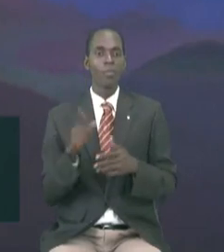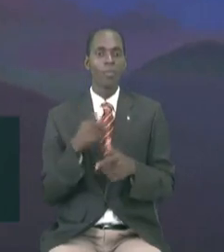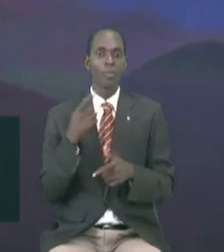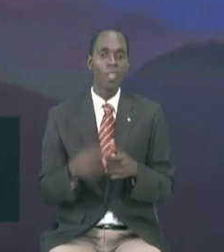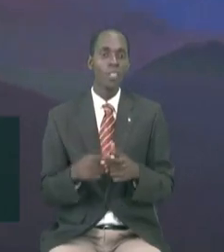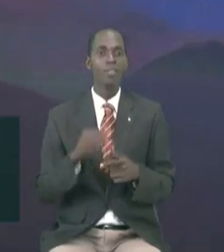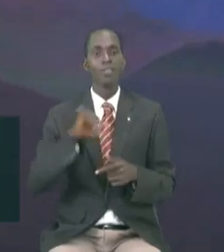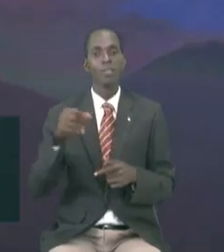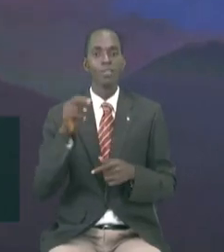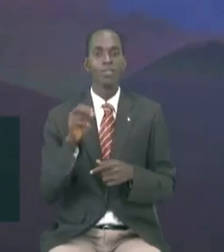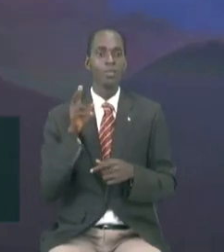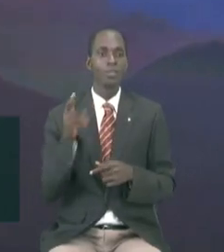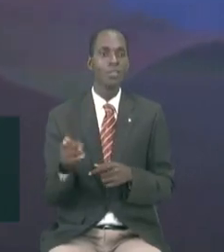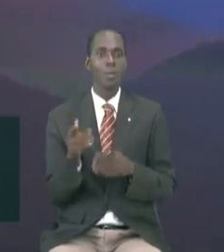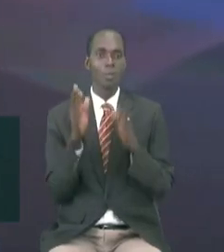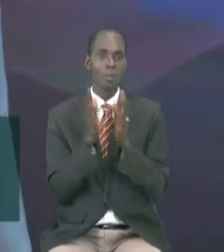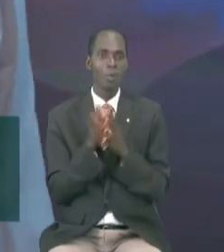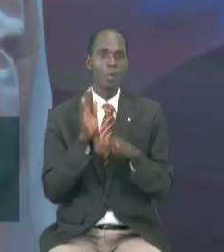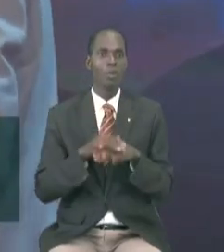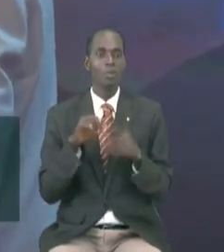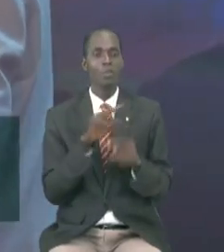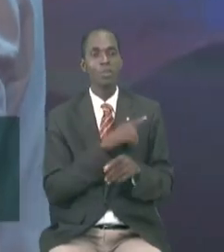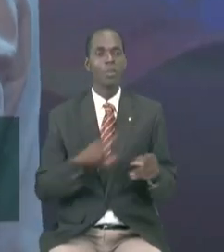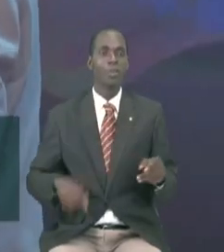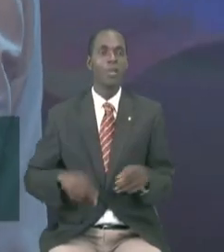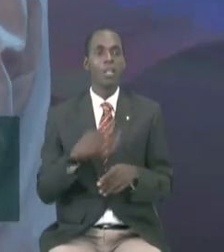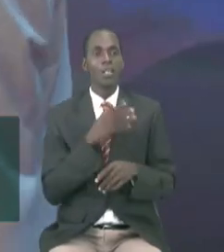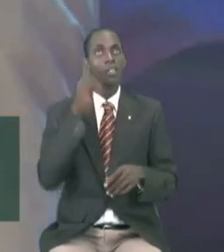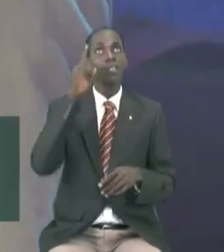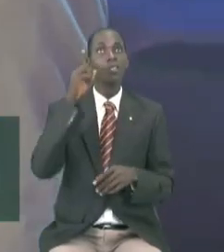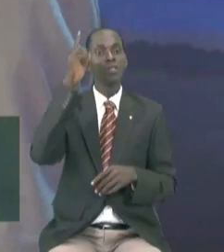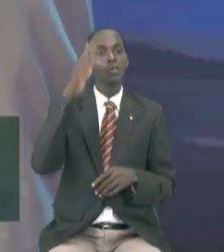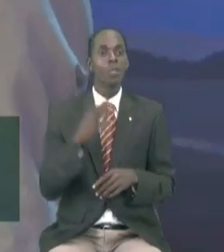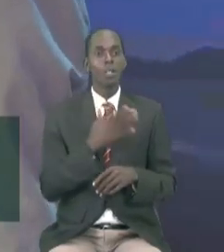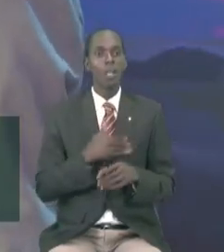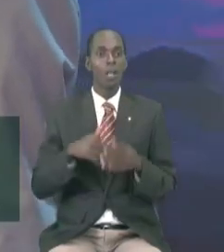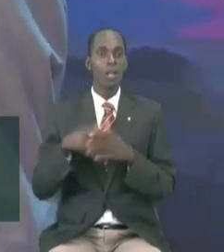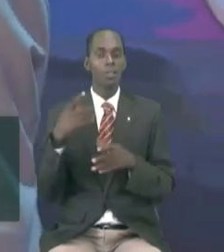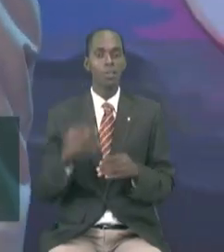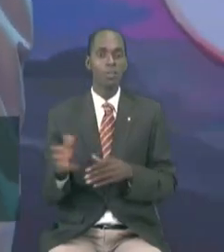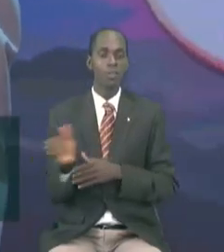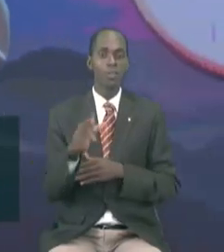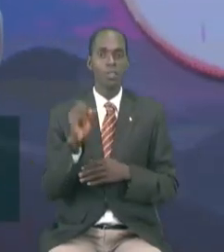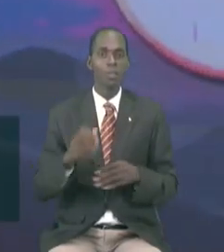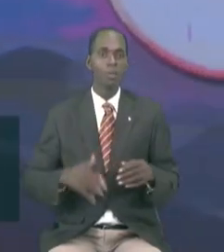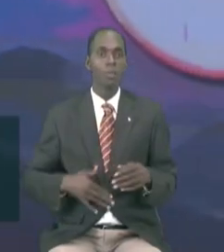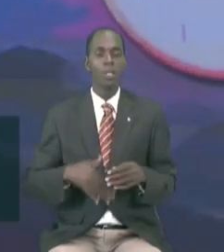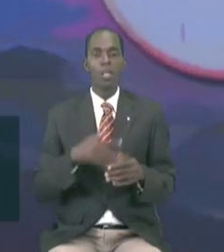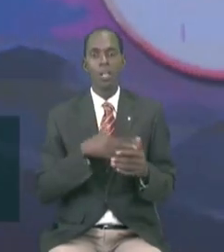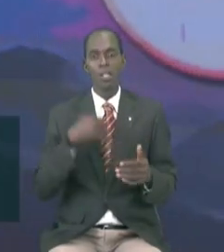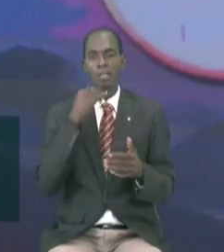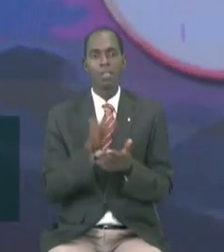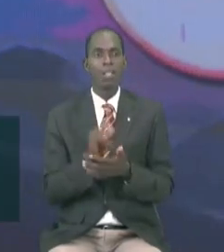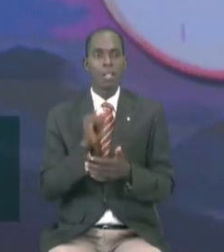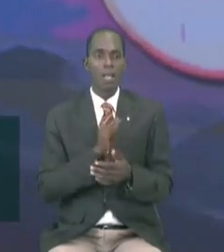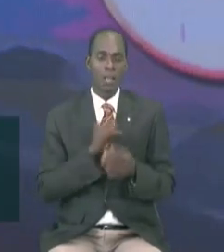said, I cried by reason of mine affliction unto the Lord, and he heard me.